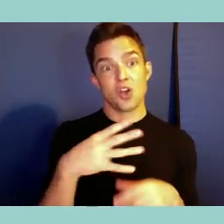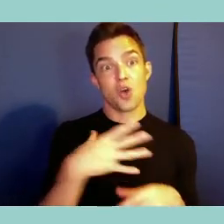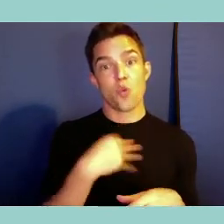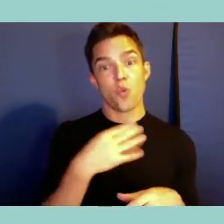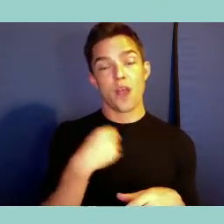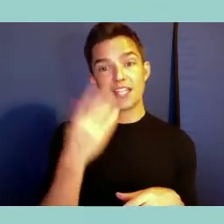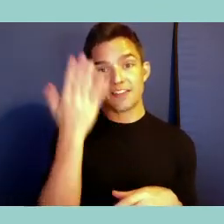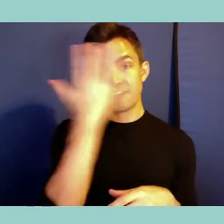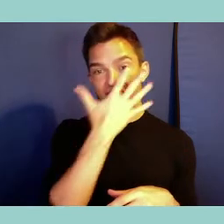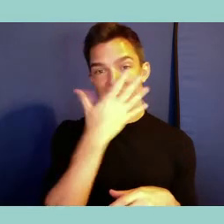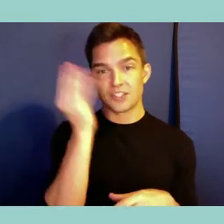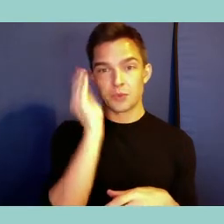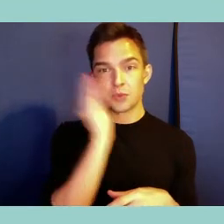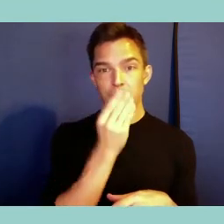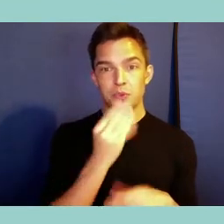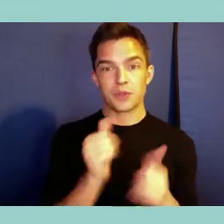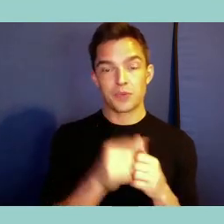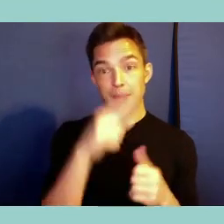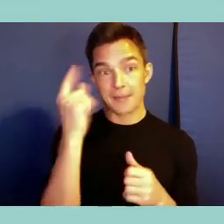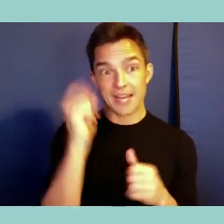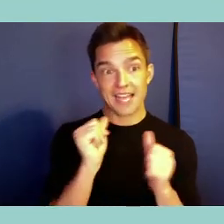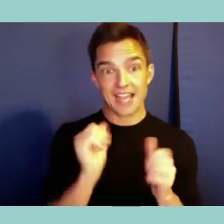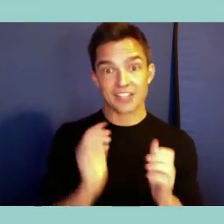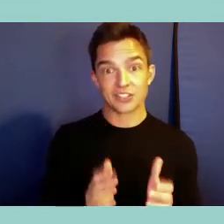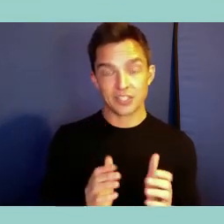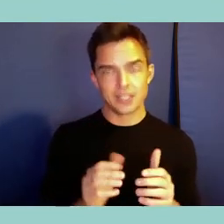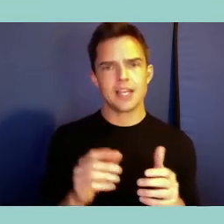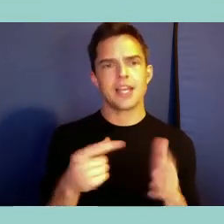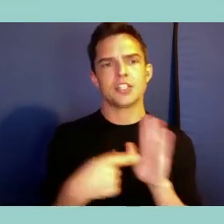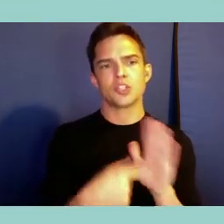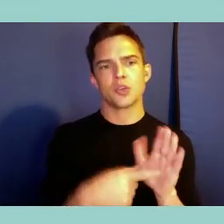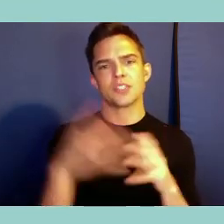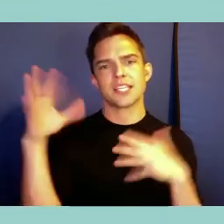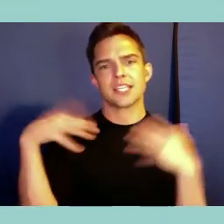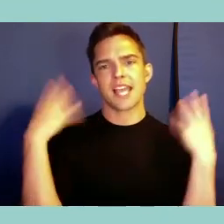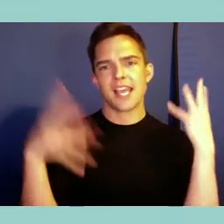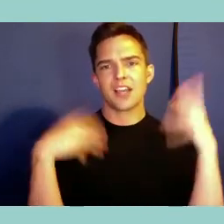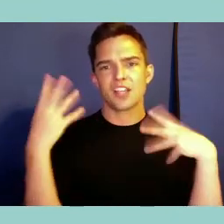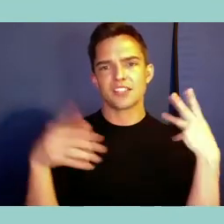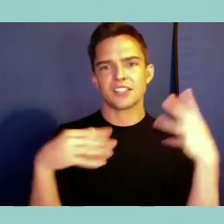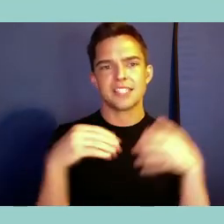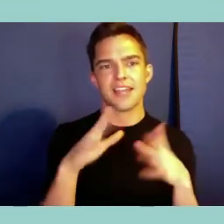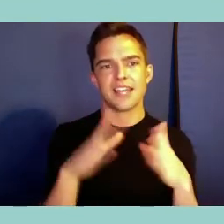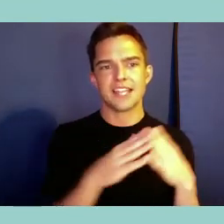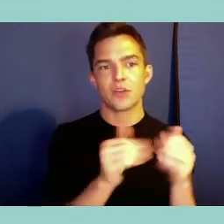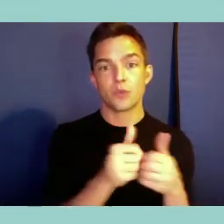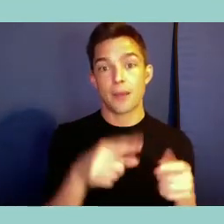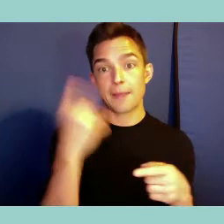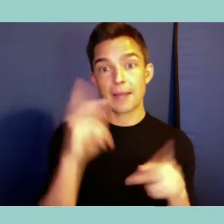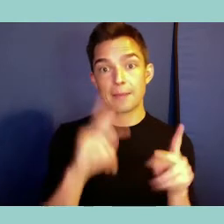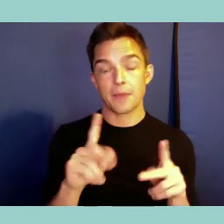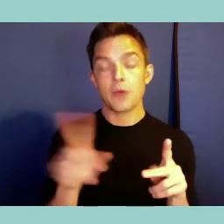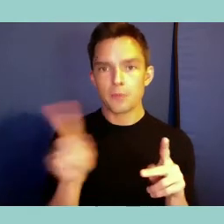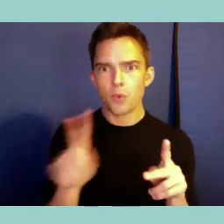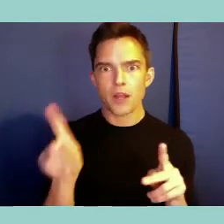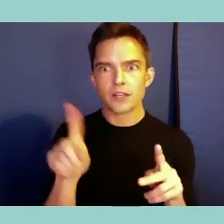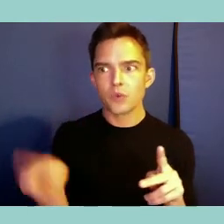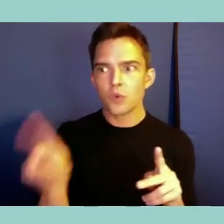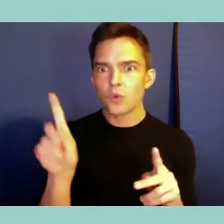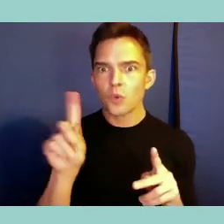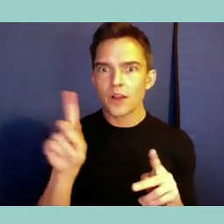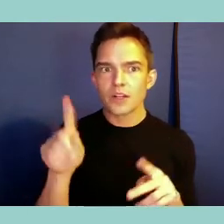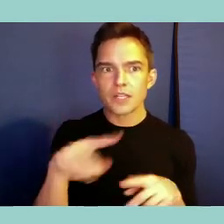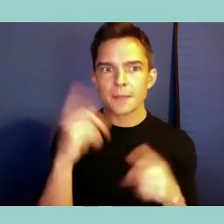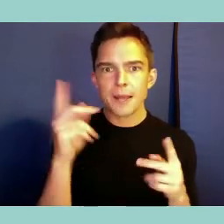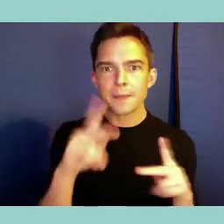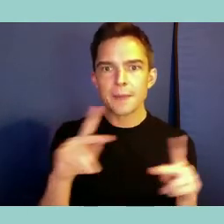it goes on to depict the chaos that occurs in this small town without black people. But where do they all go?